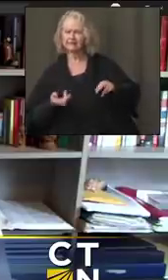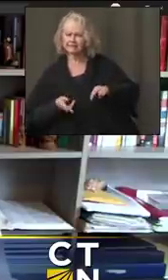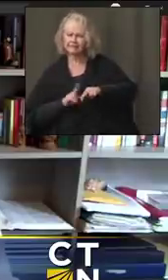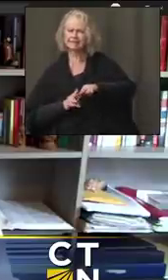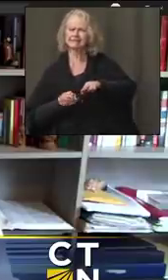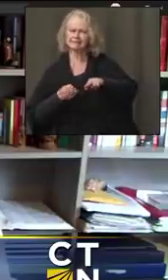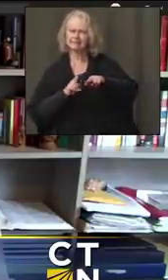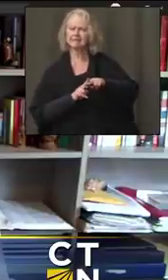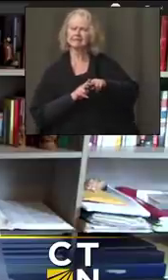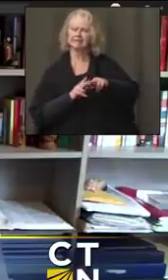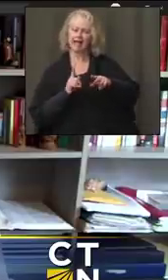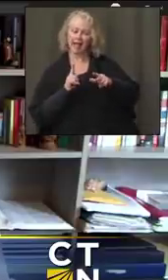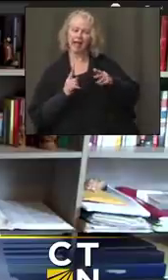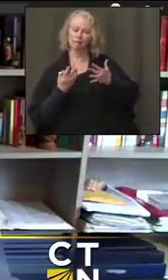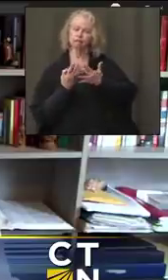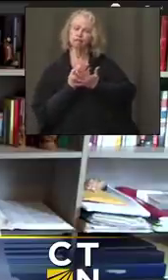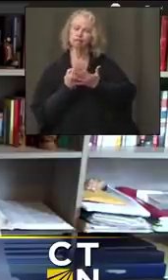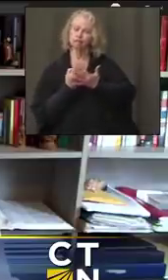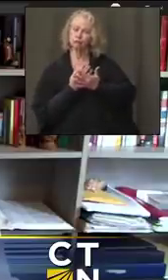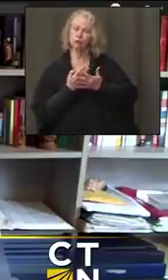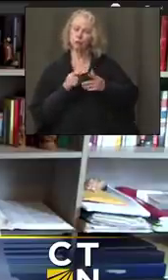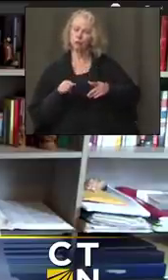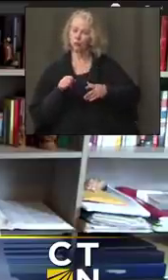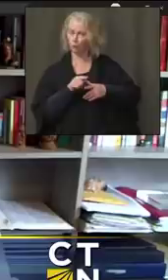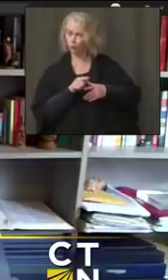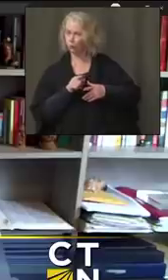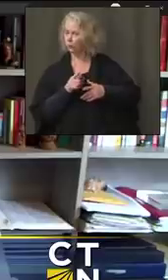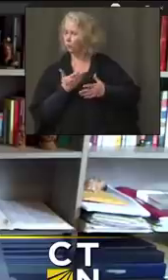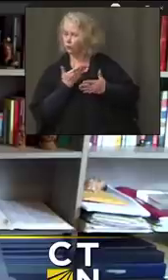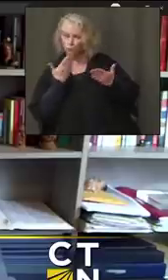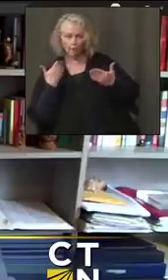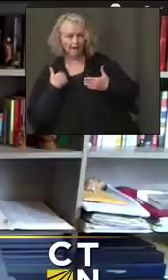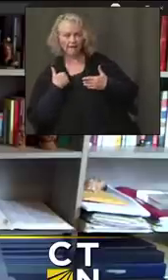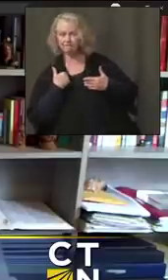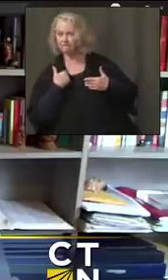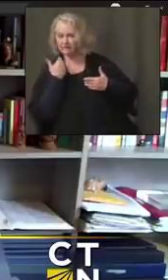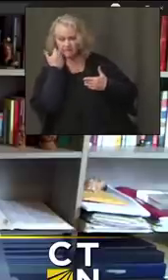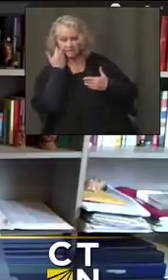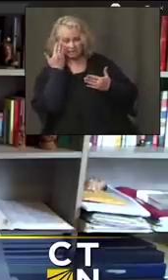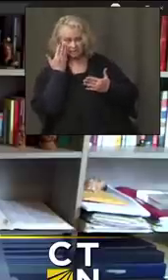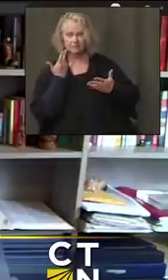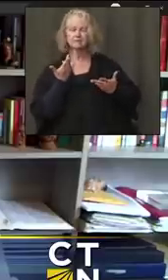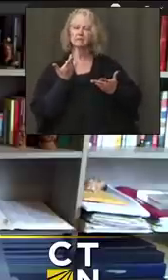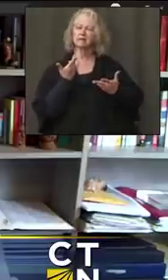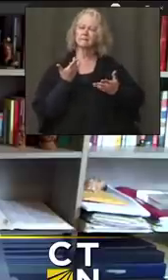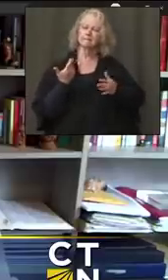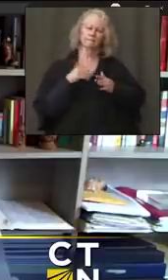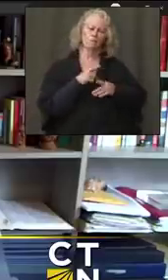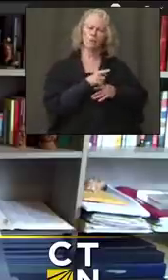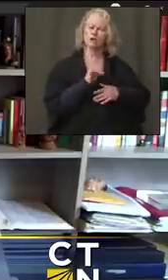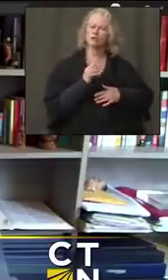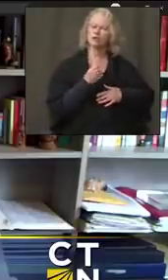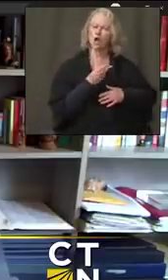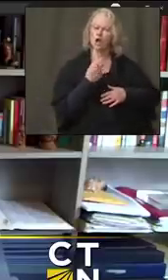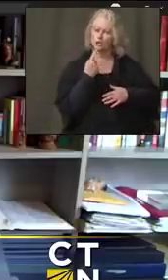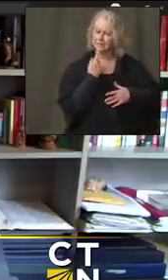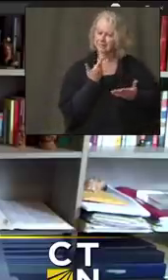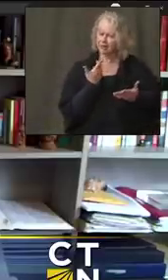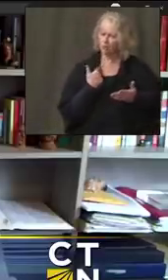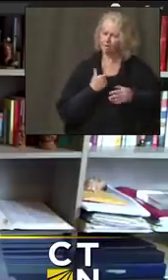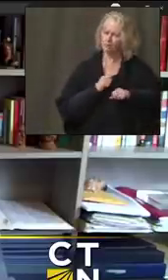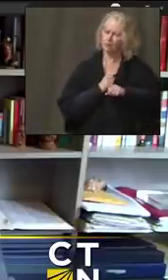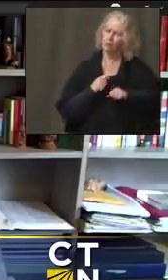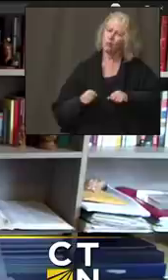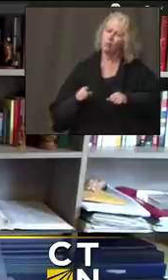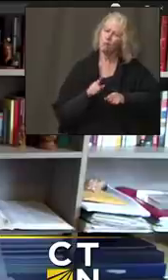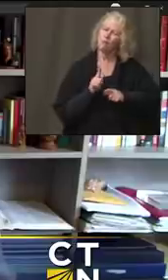can screen people who are asymptomatic. And equally importantly, and going back to what Josh said, that we have to protect the vulnerable.